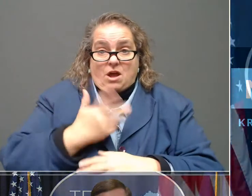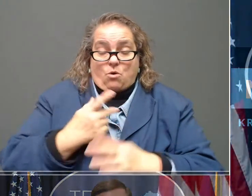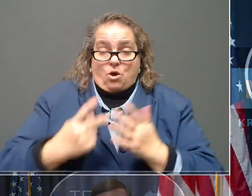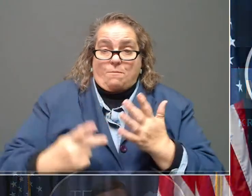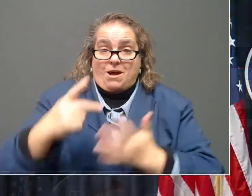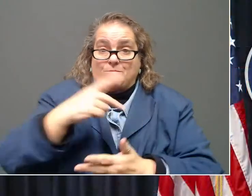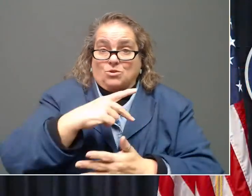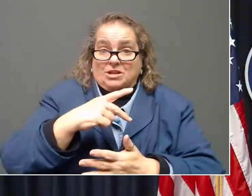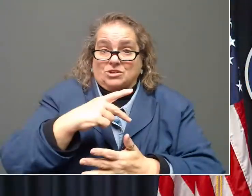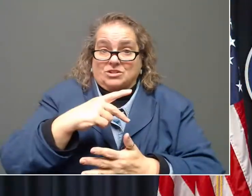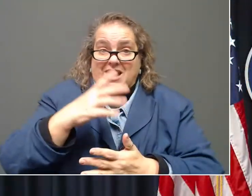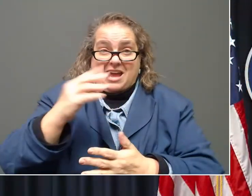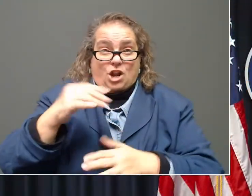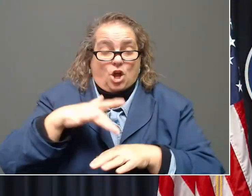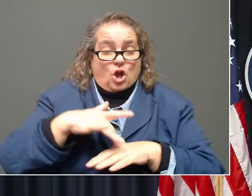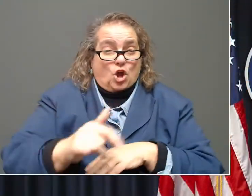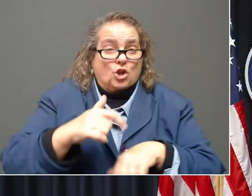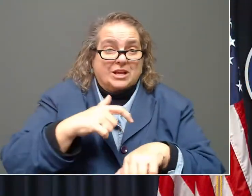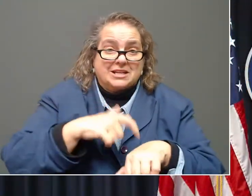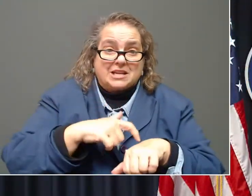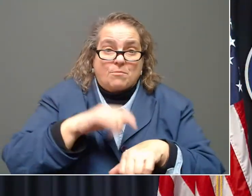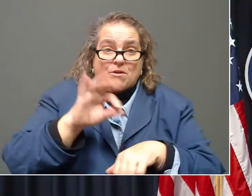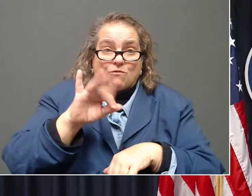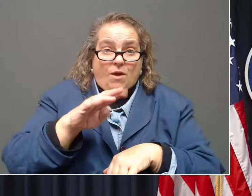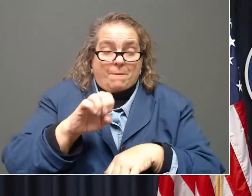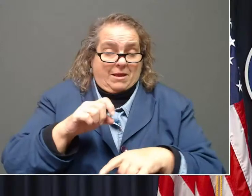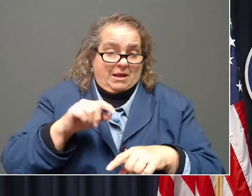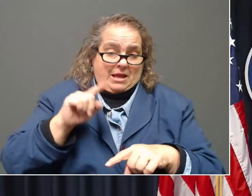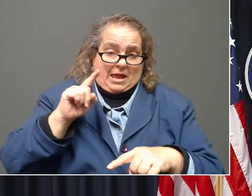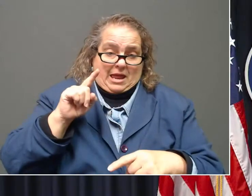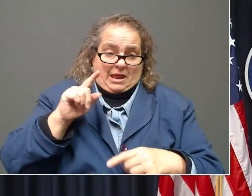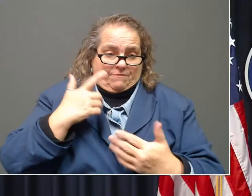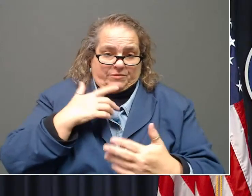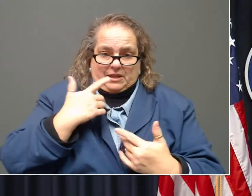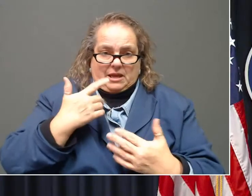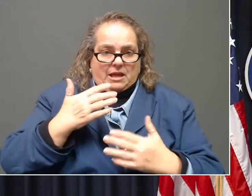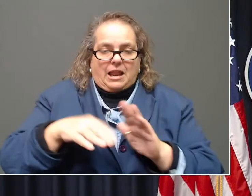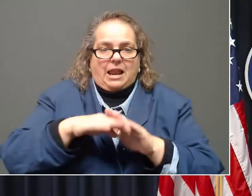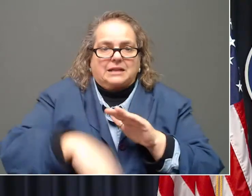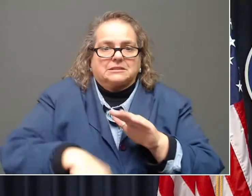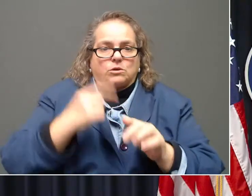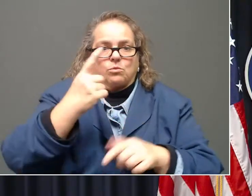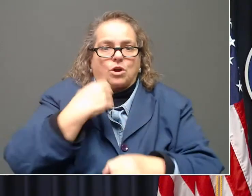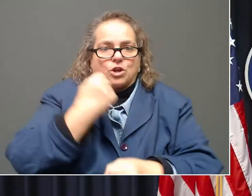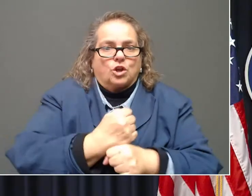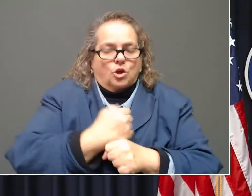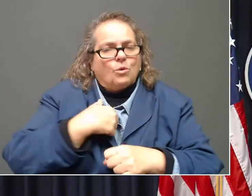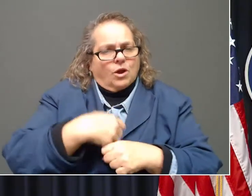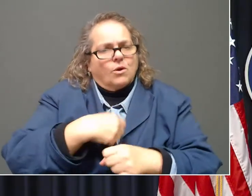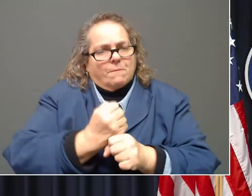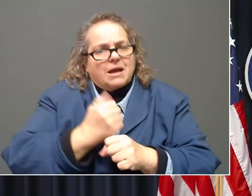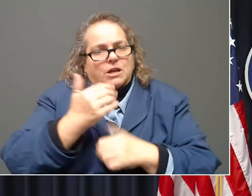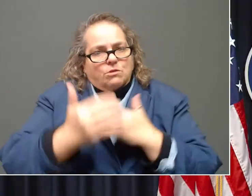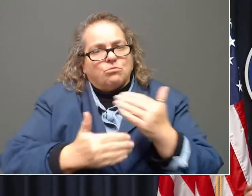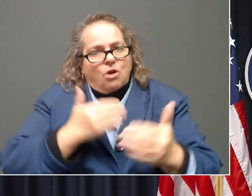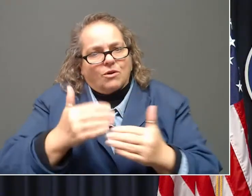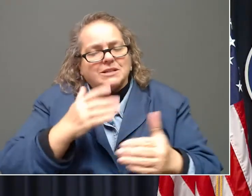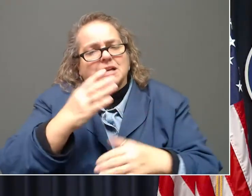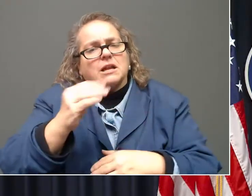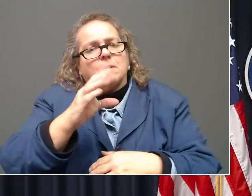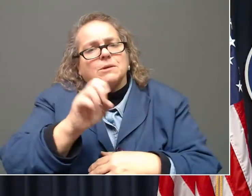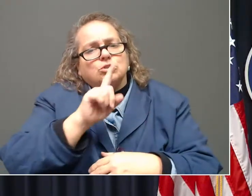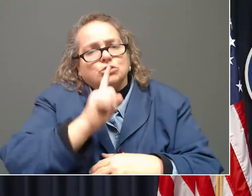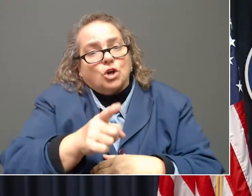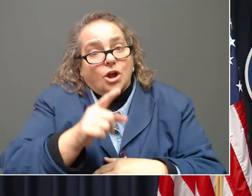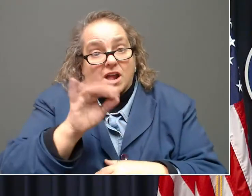to you as fast as we can, and we'll let you know if ultimately we make decisions over prioritizations once we reach 1C. But right